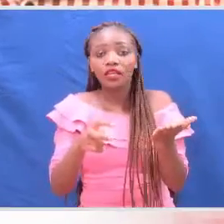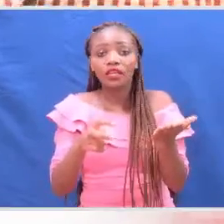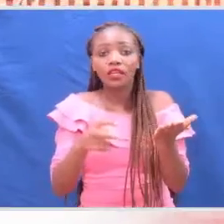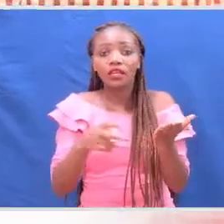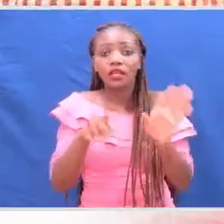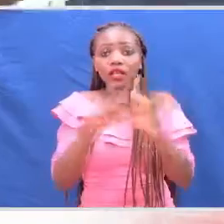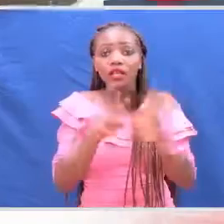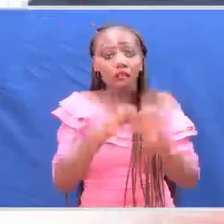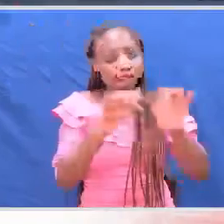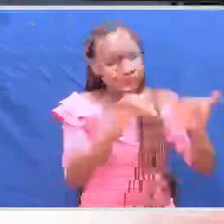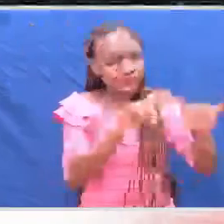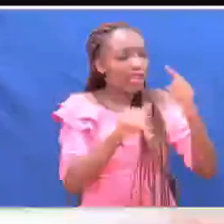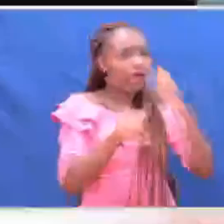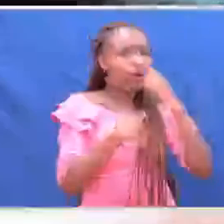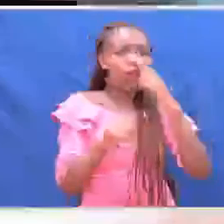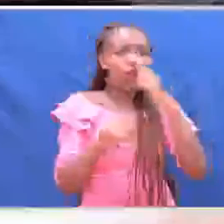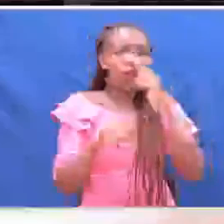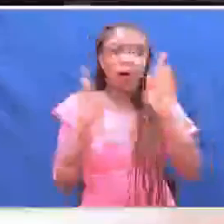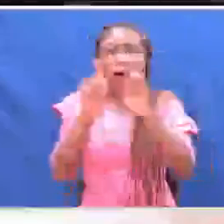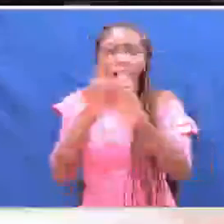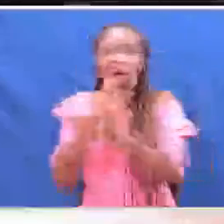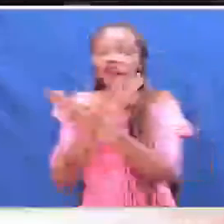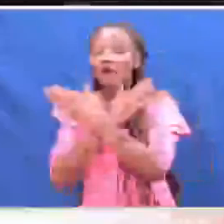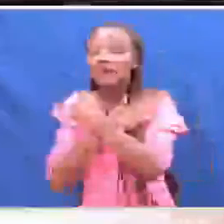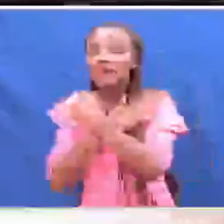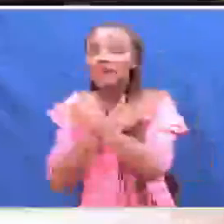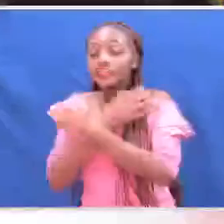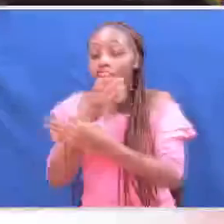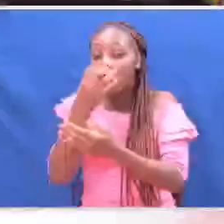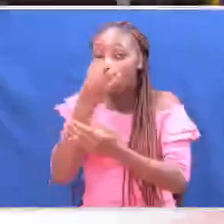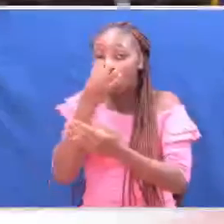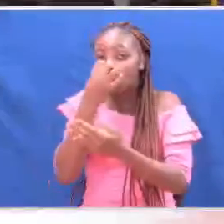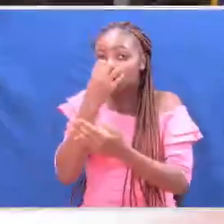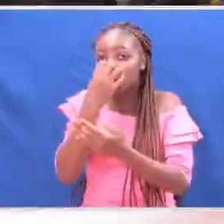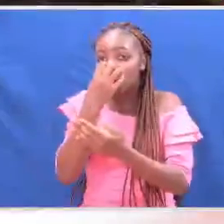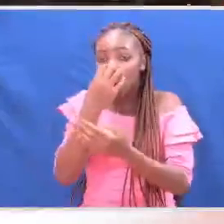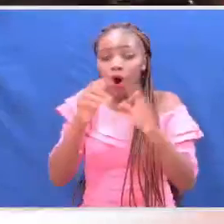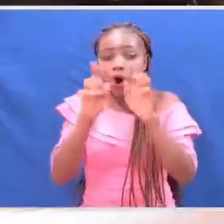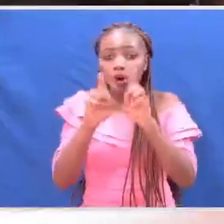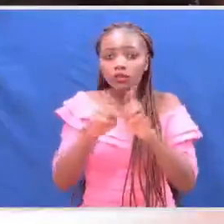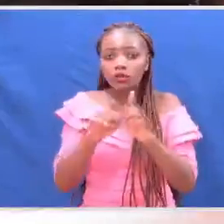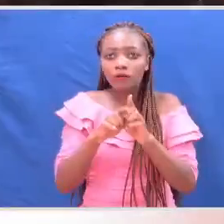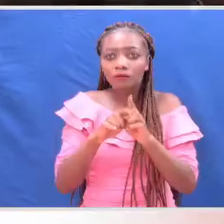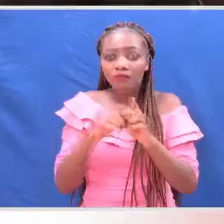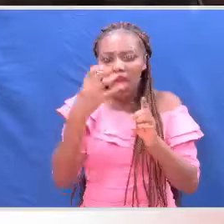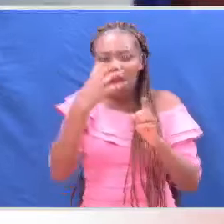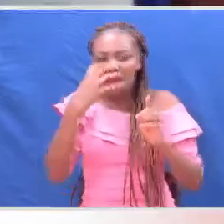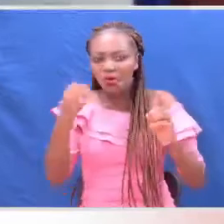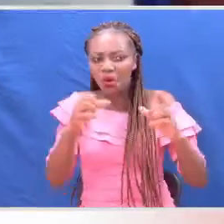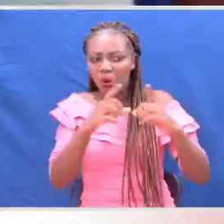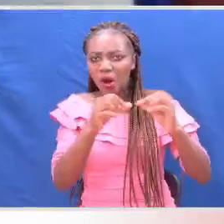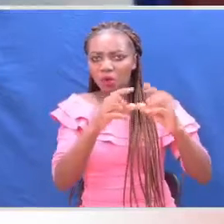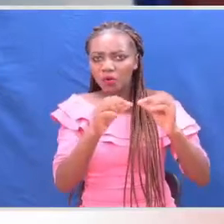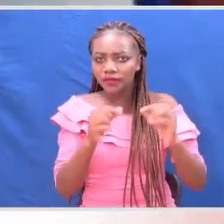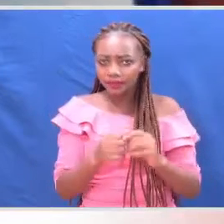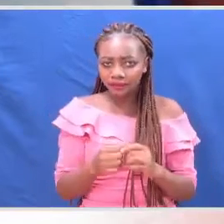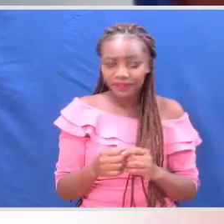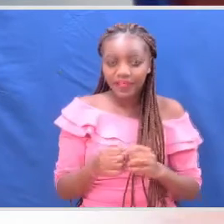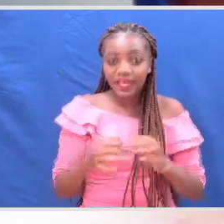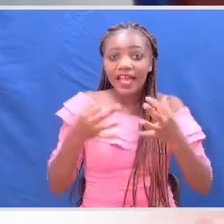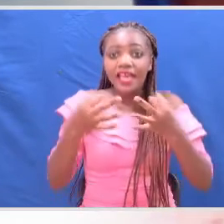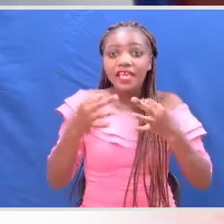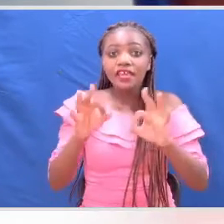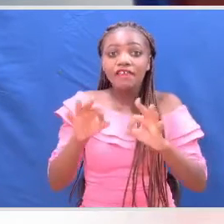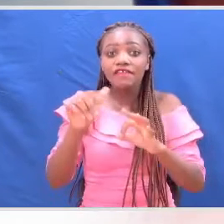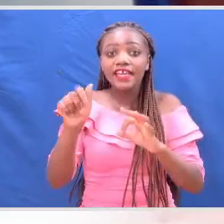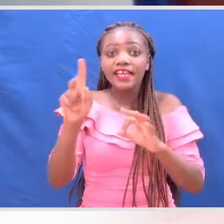na akae nyumbani. Wandani wa naibu rais William Ruto hata hivyo wakipuzilia mbali matamshi hayo. If the entire